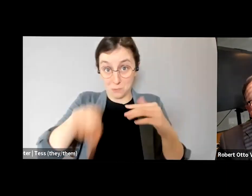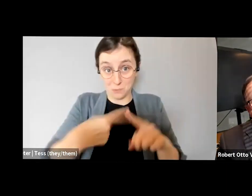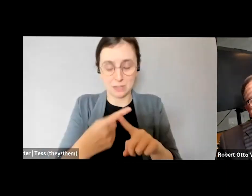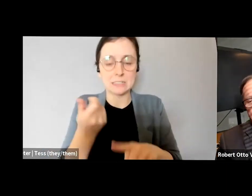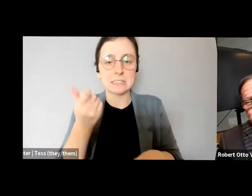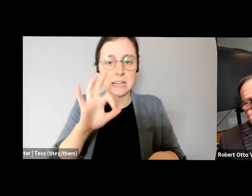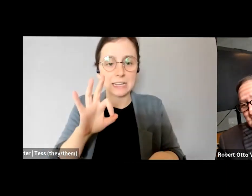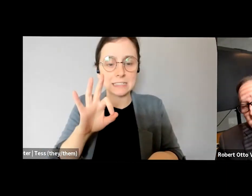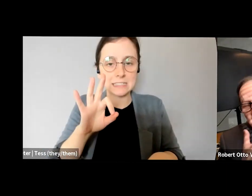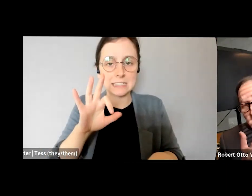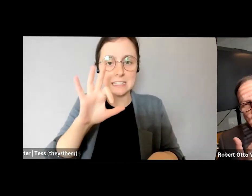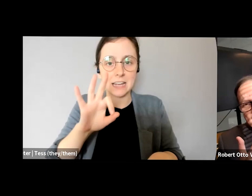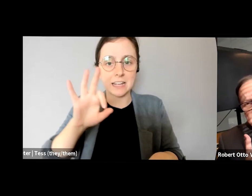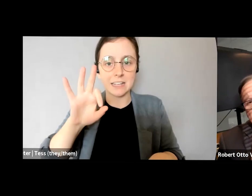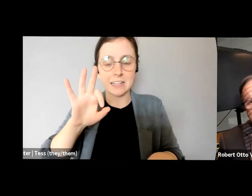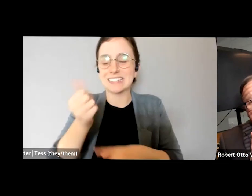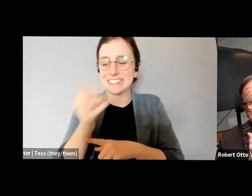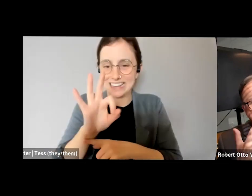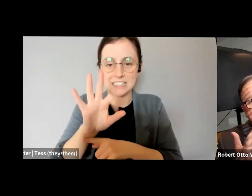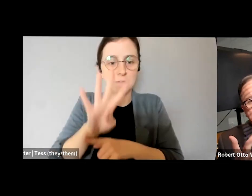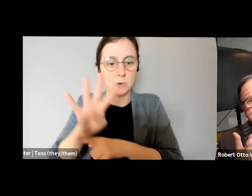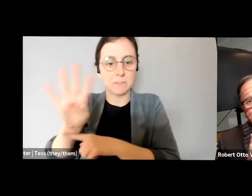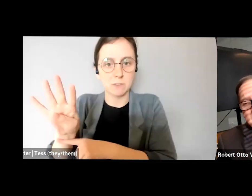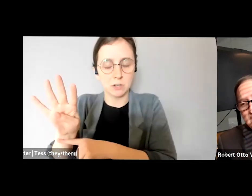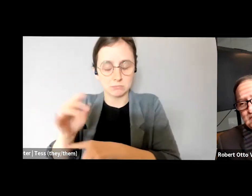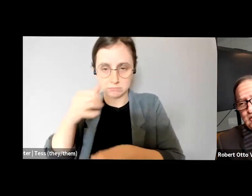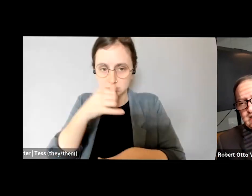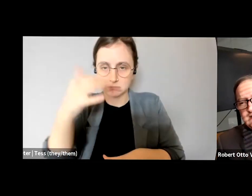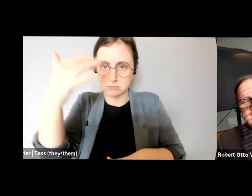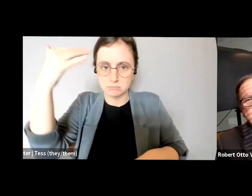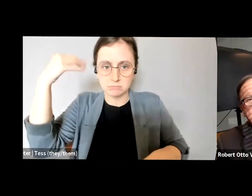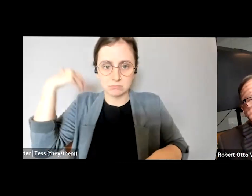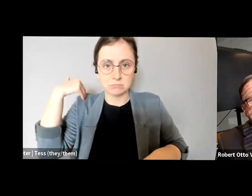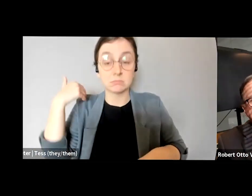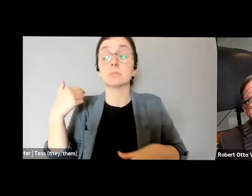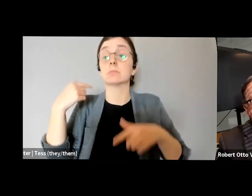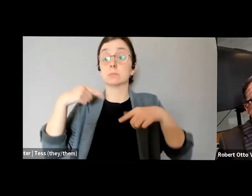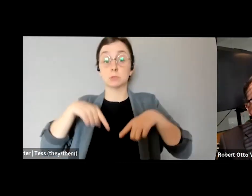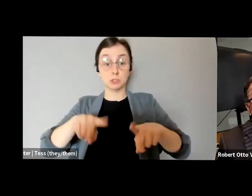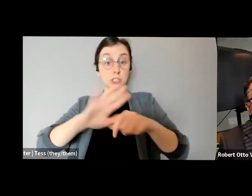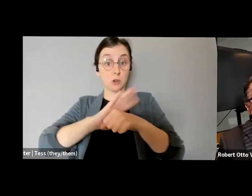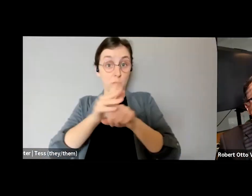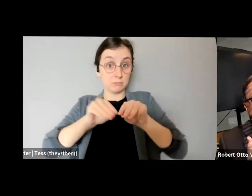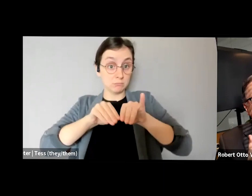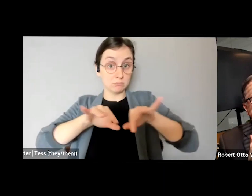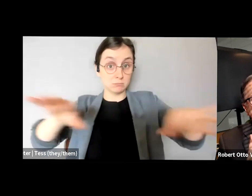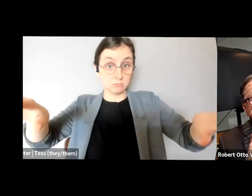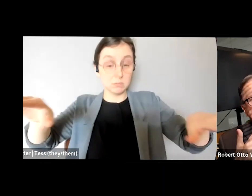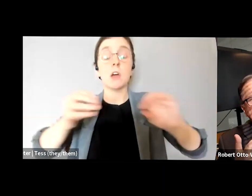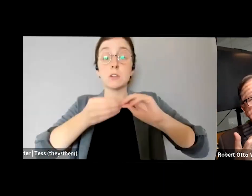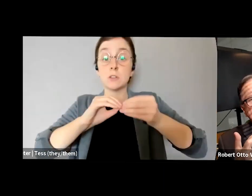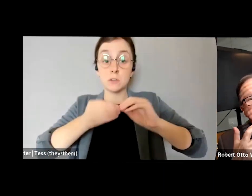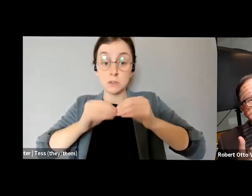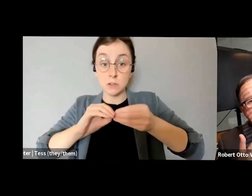That means, and what we've seen in just this pandemic period has been a decline in life expectancy in this population